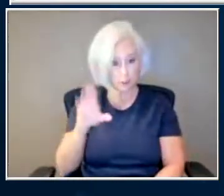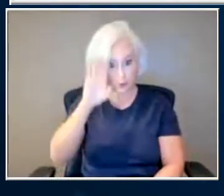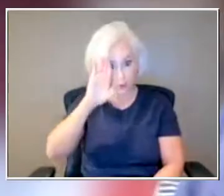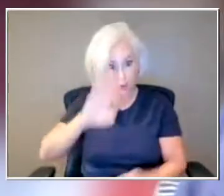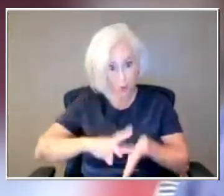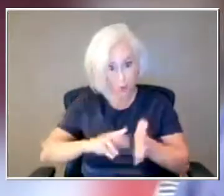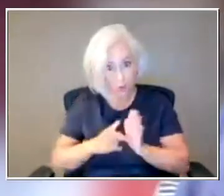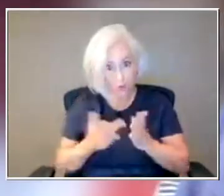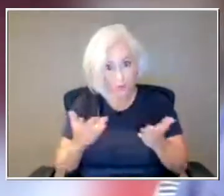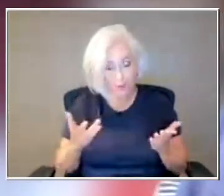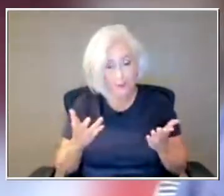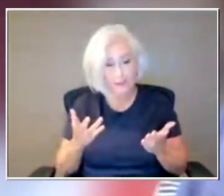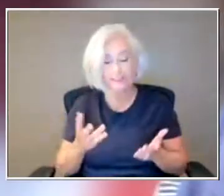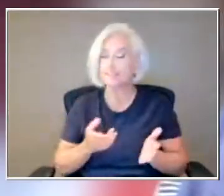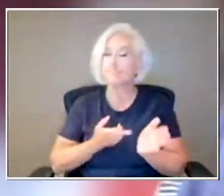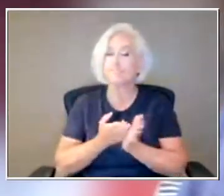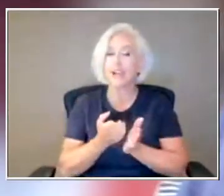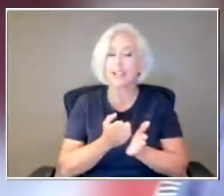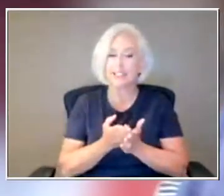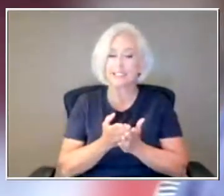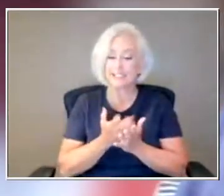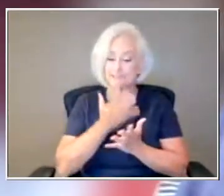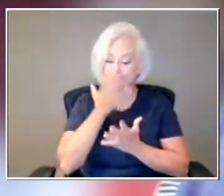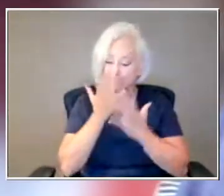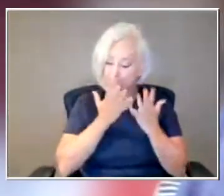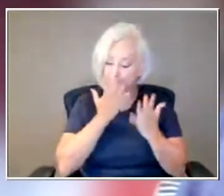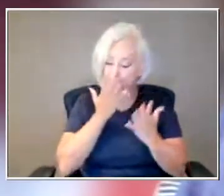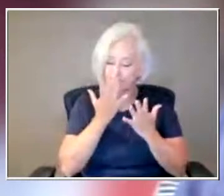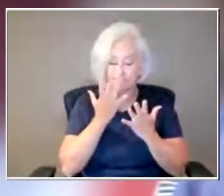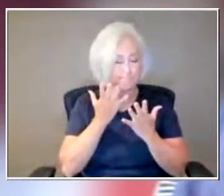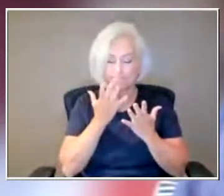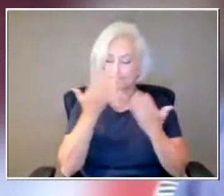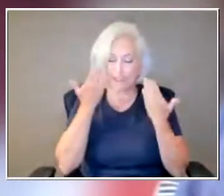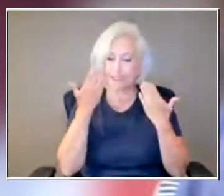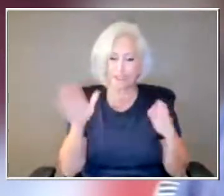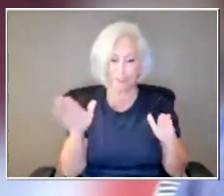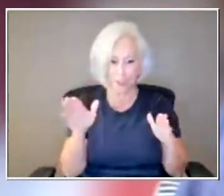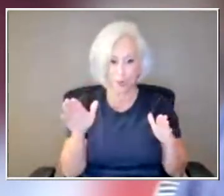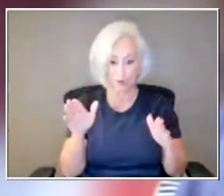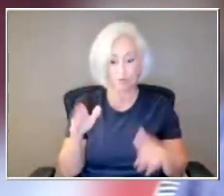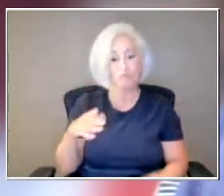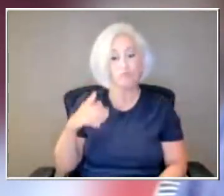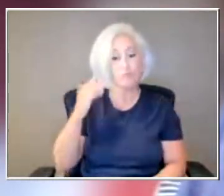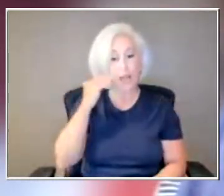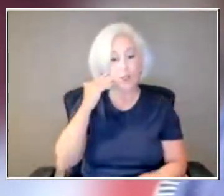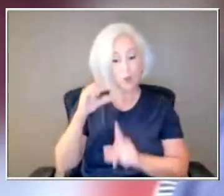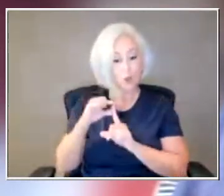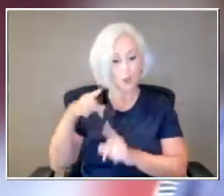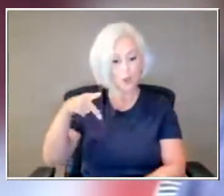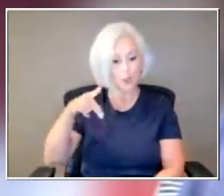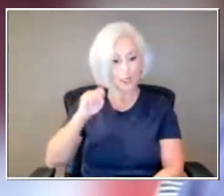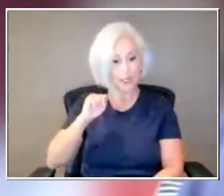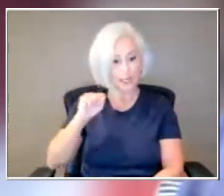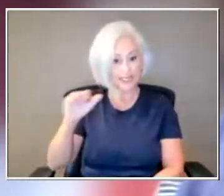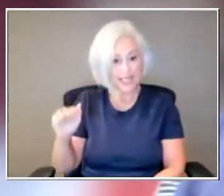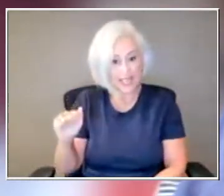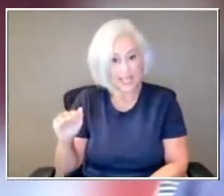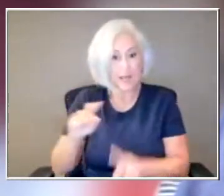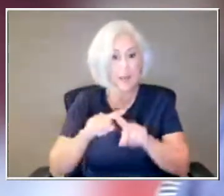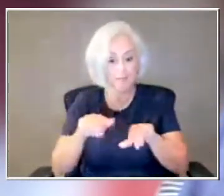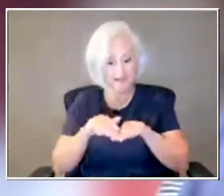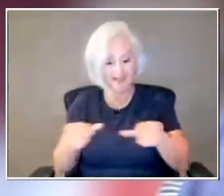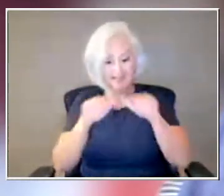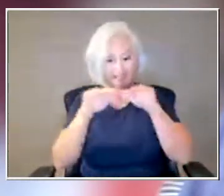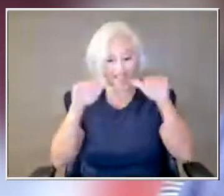Well, honestly, I'm ashamed to say I really didn't. I knew about PSA, but the readings I wasn't